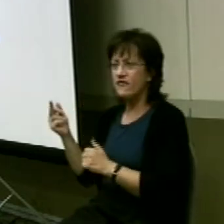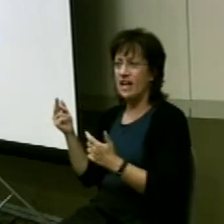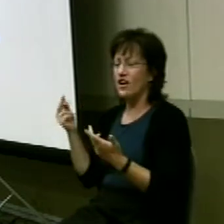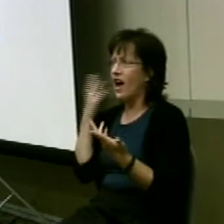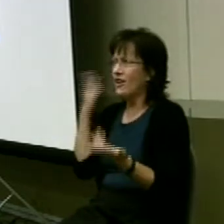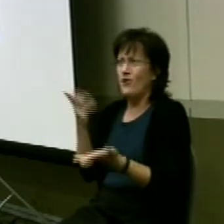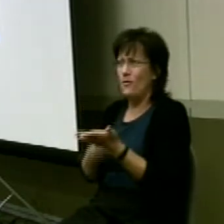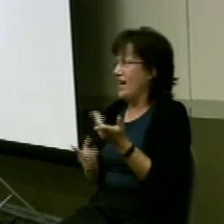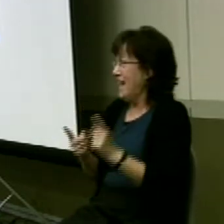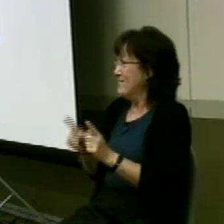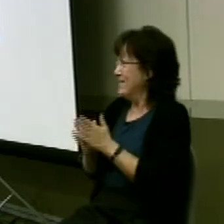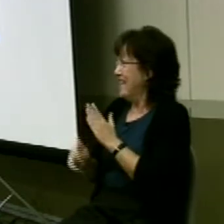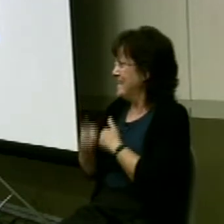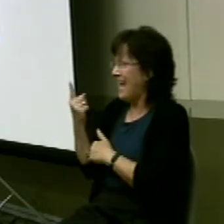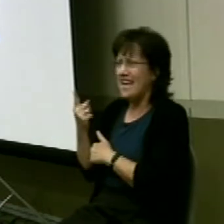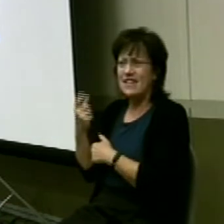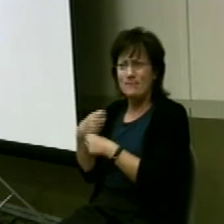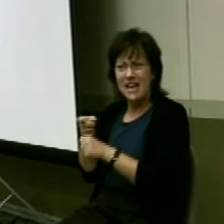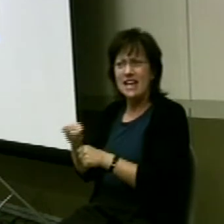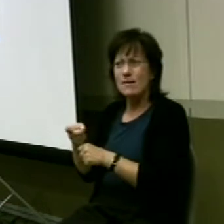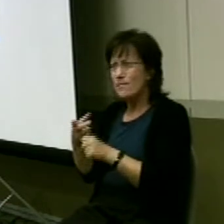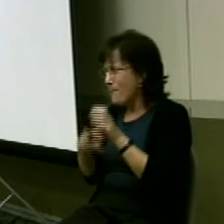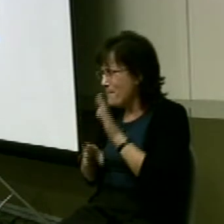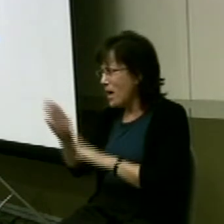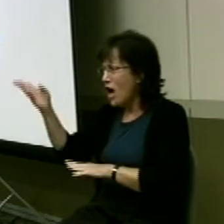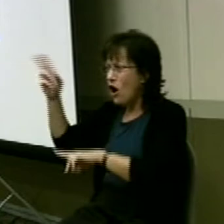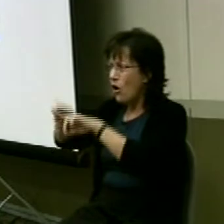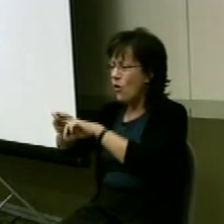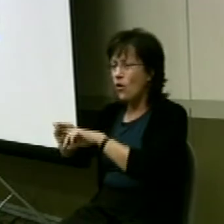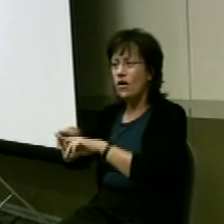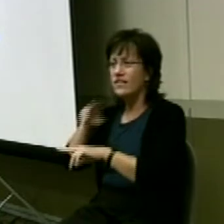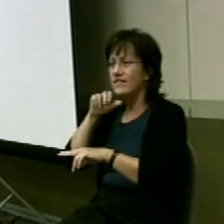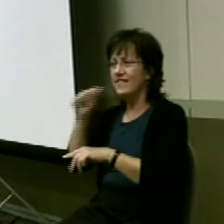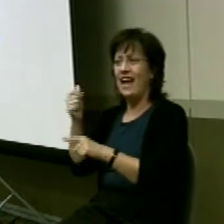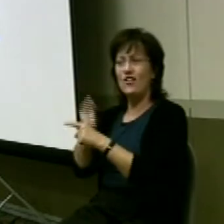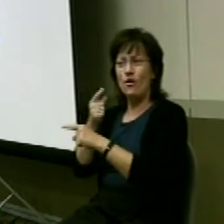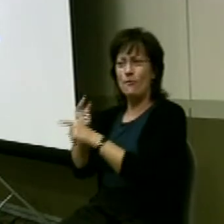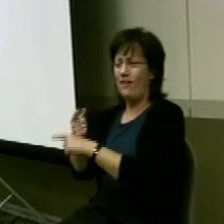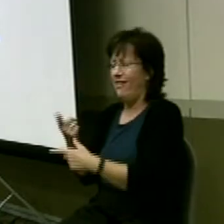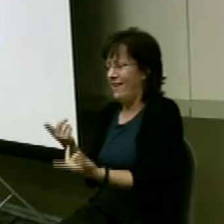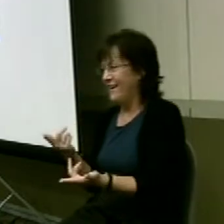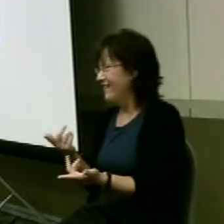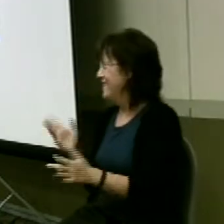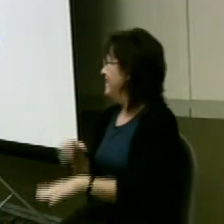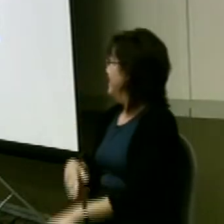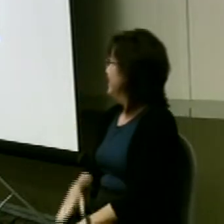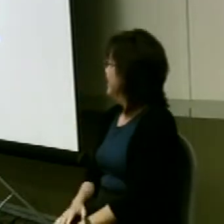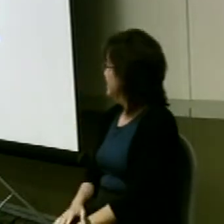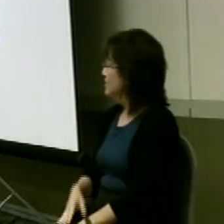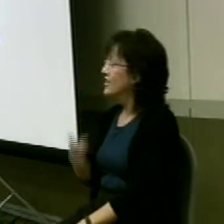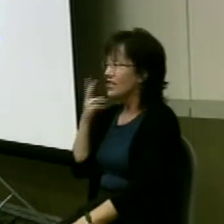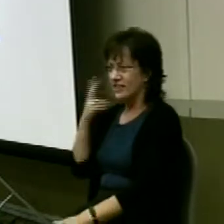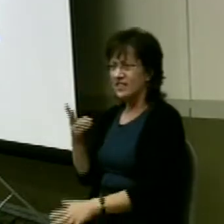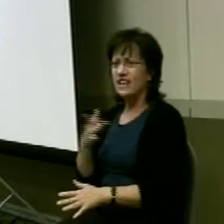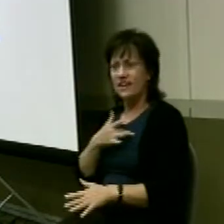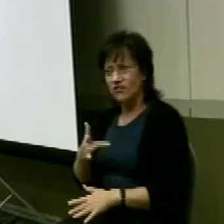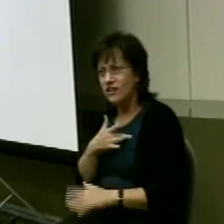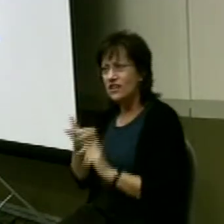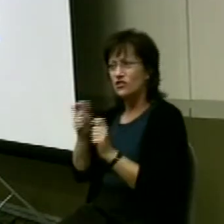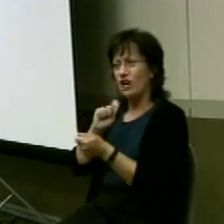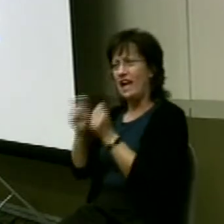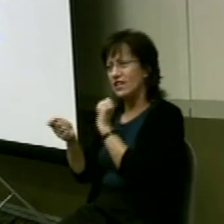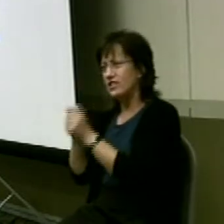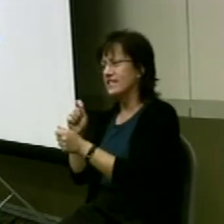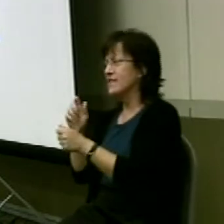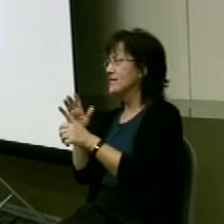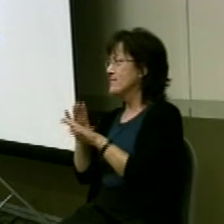look at it and say, what happened that day that might have made him do this? And you could see that it was out of the normal too. But again,